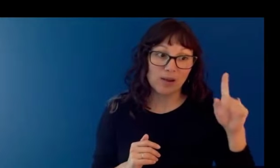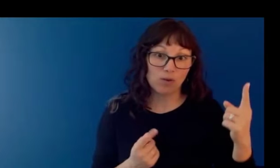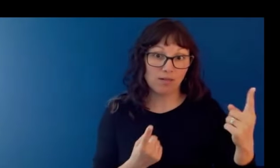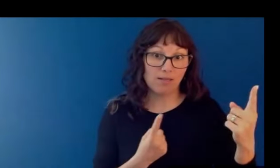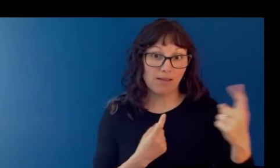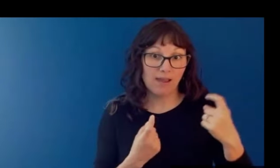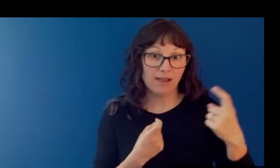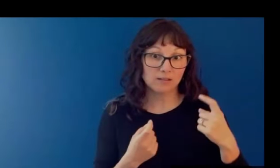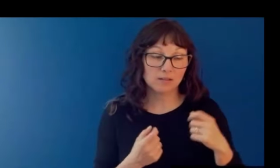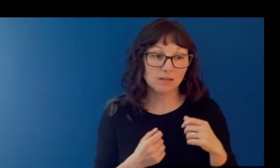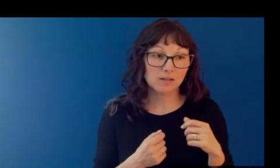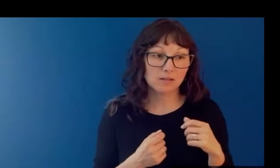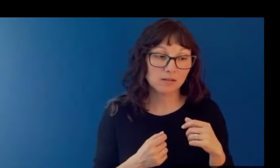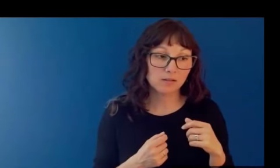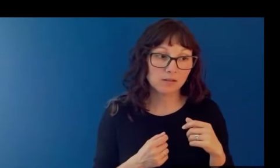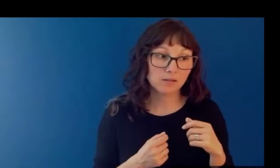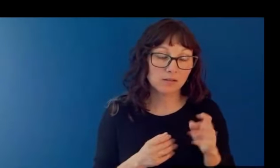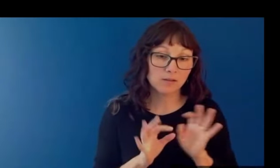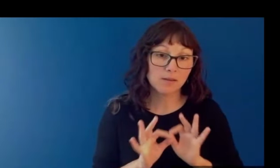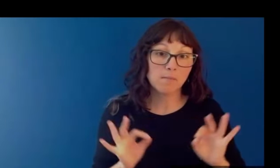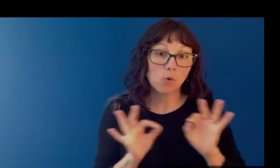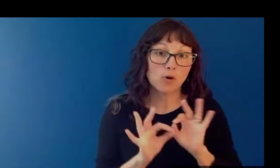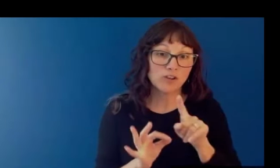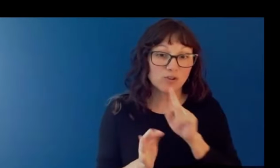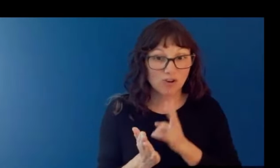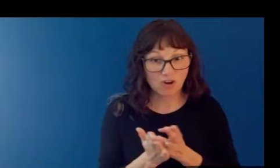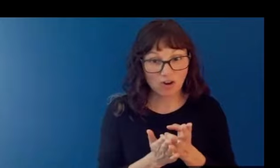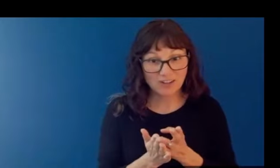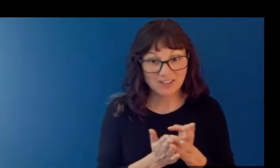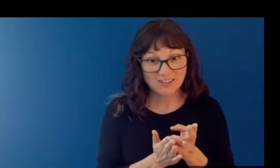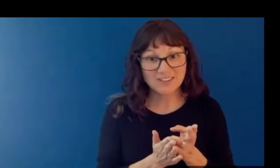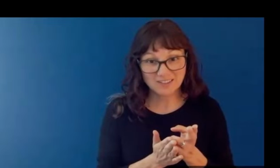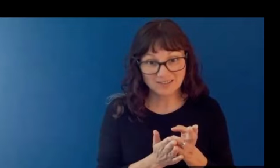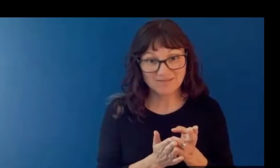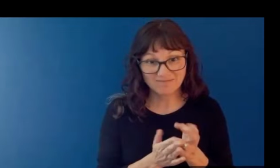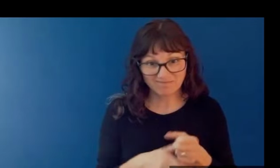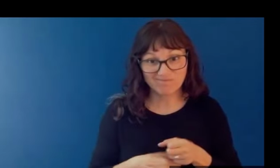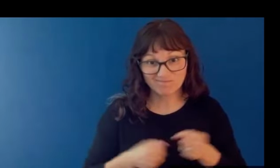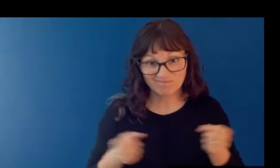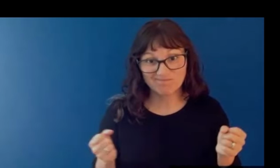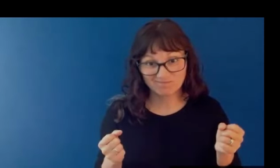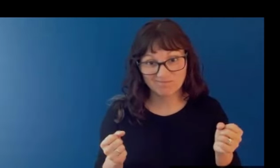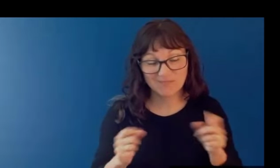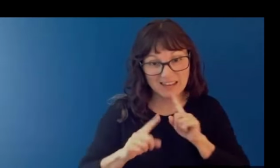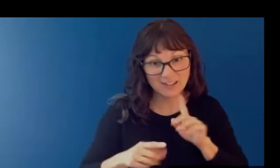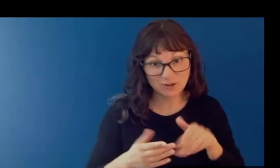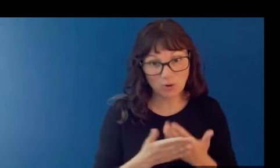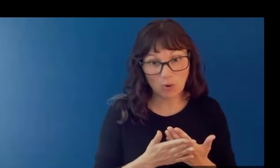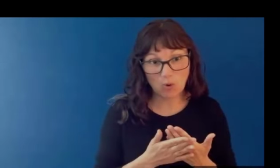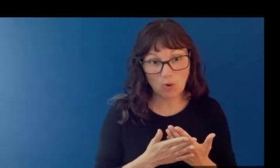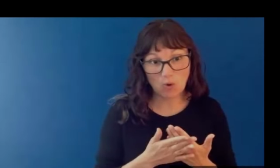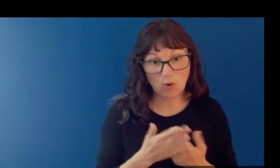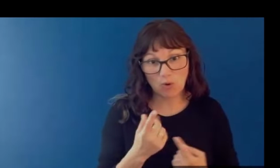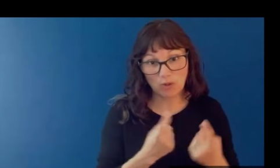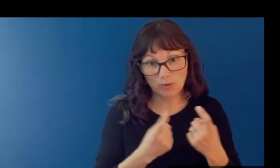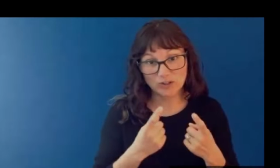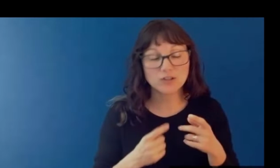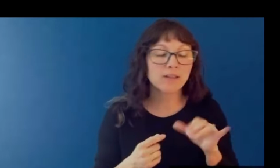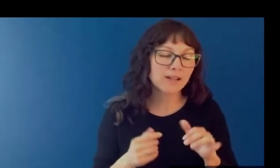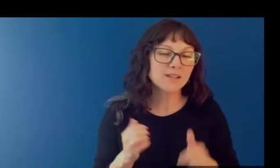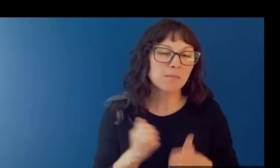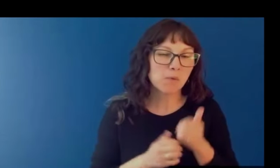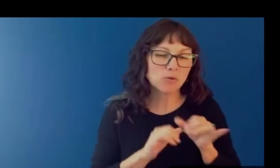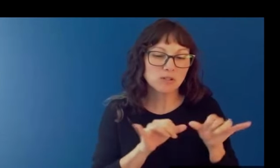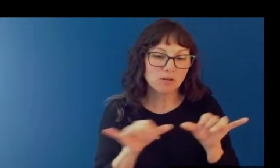questions. So you have to make sure you are honest and truthful in answering all the questions. Those are generally the most